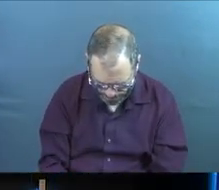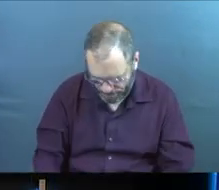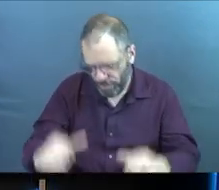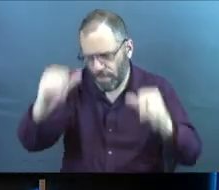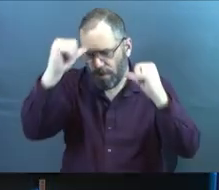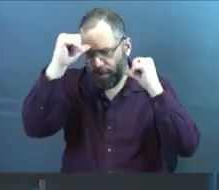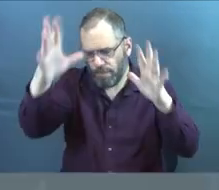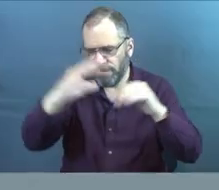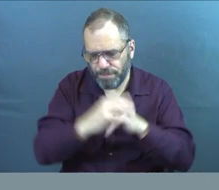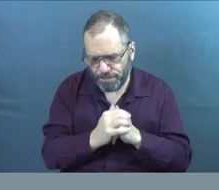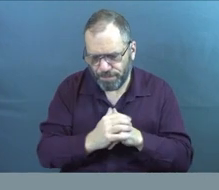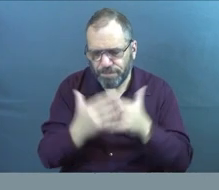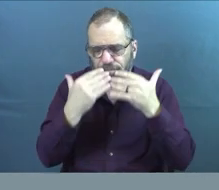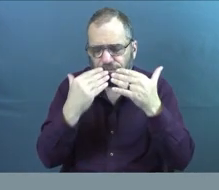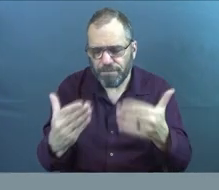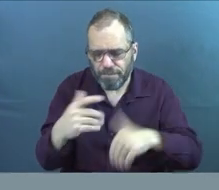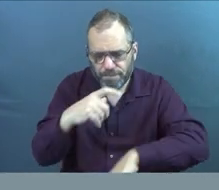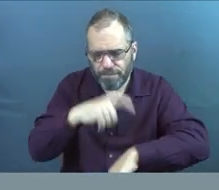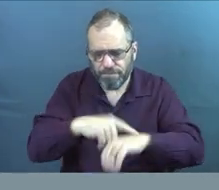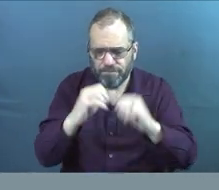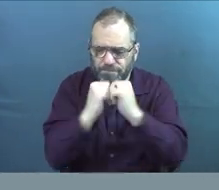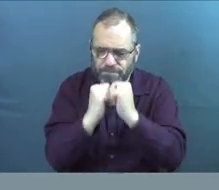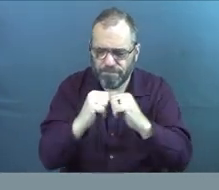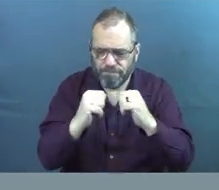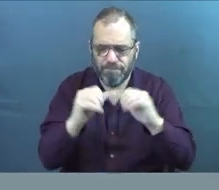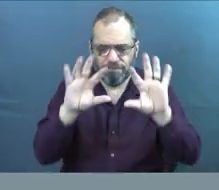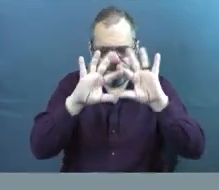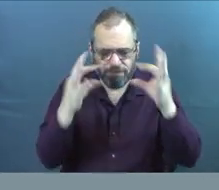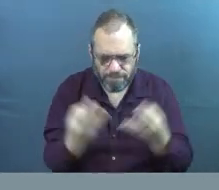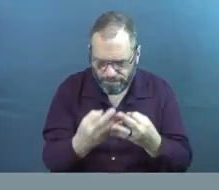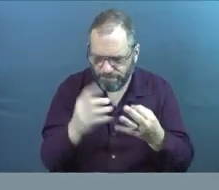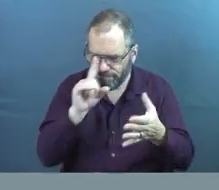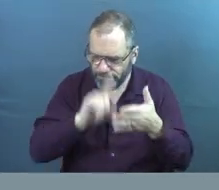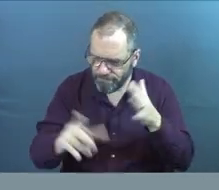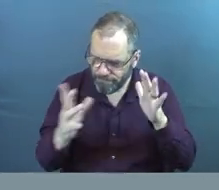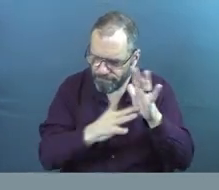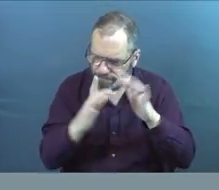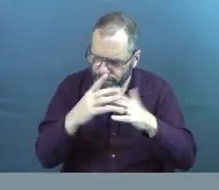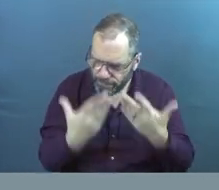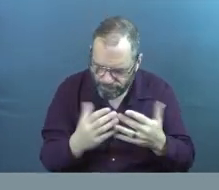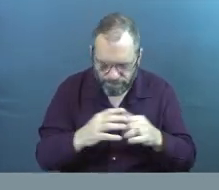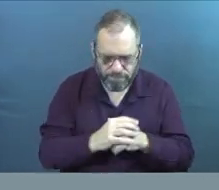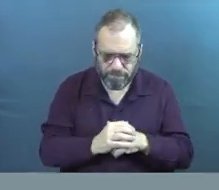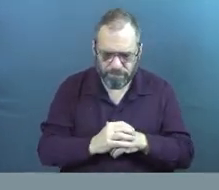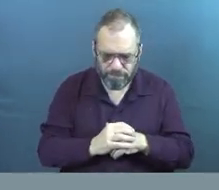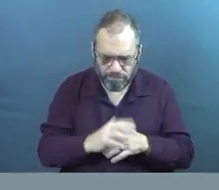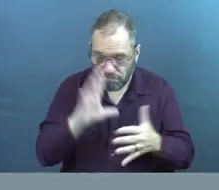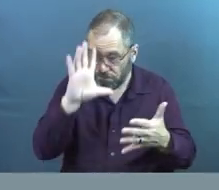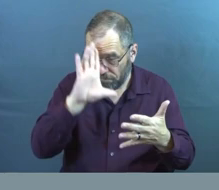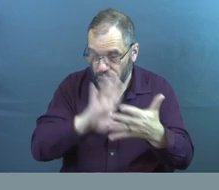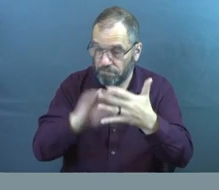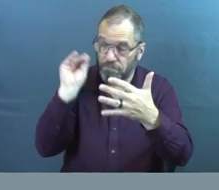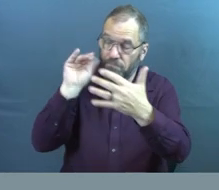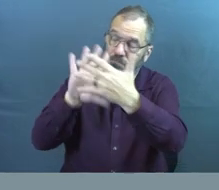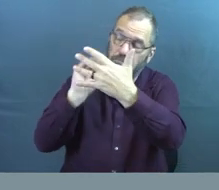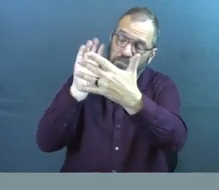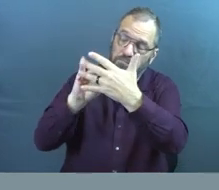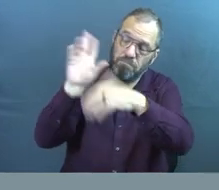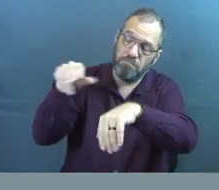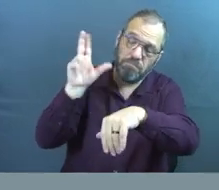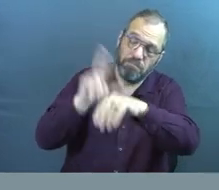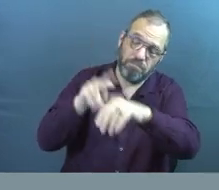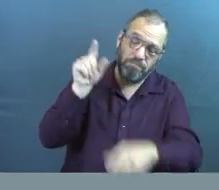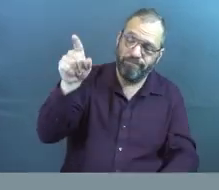Heavenly Father, we thank you for this time to gather as a family, God, to dig into your word. Lord, to learn more about you, God, and your nature.